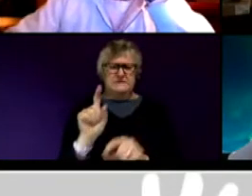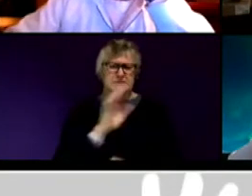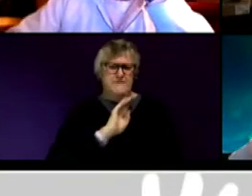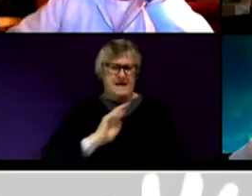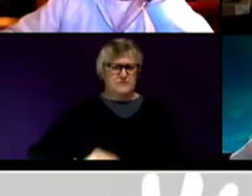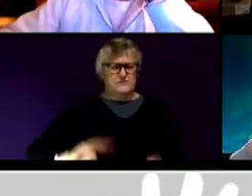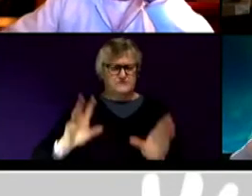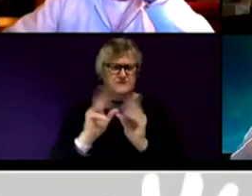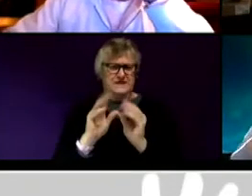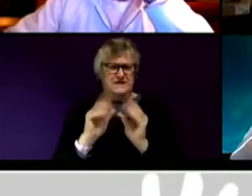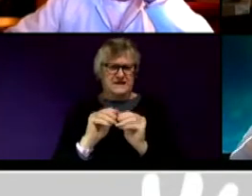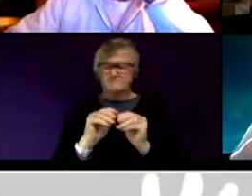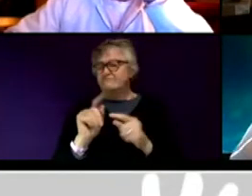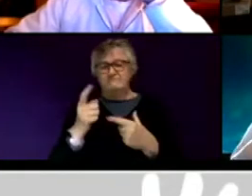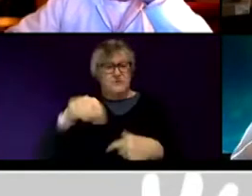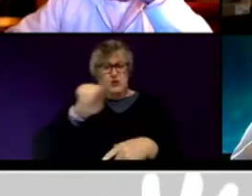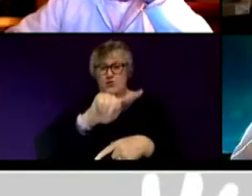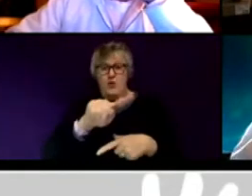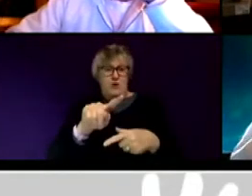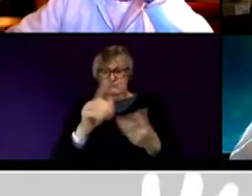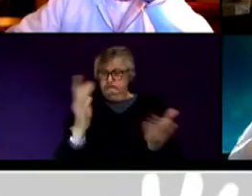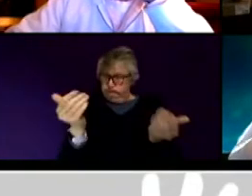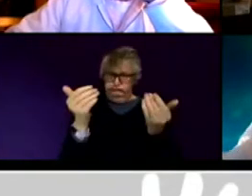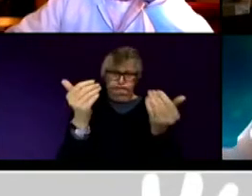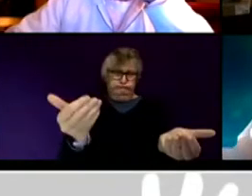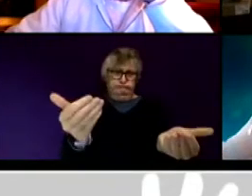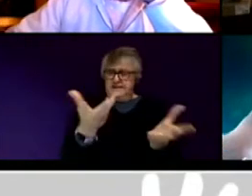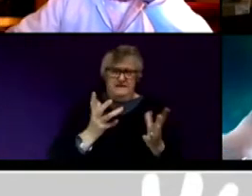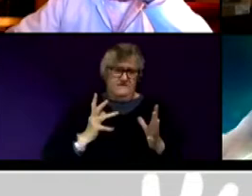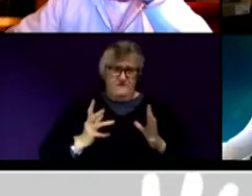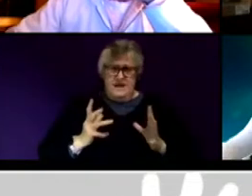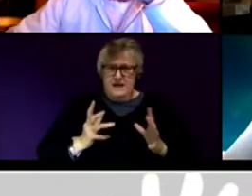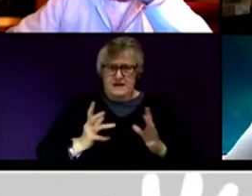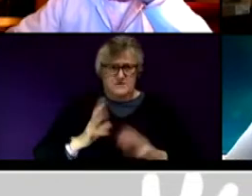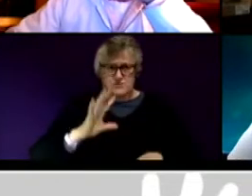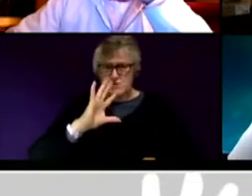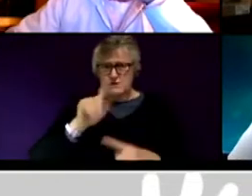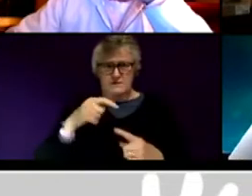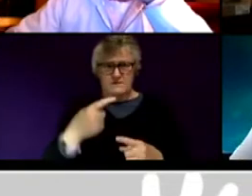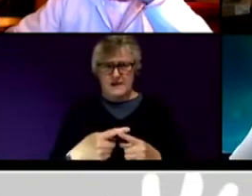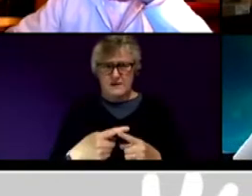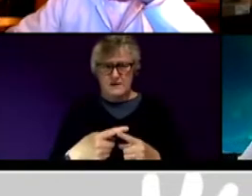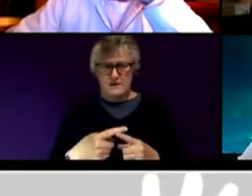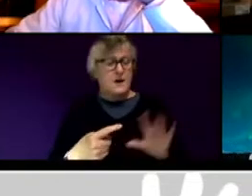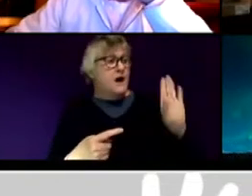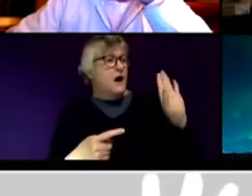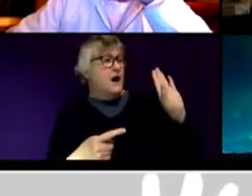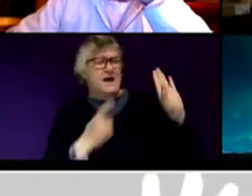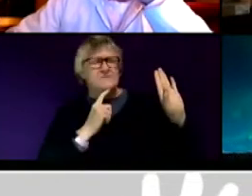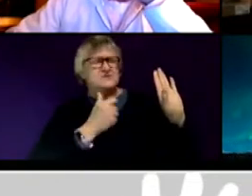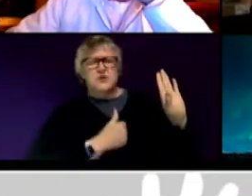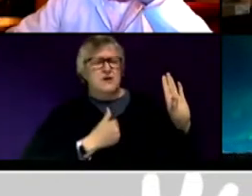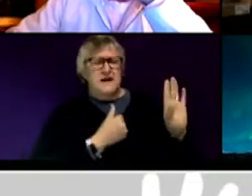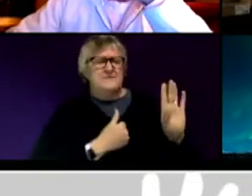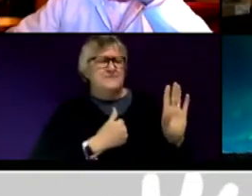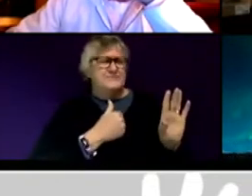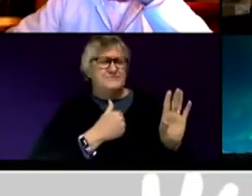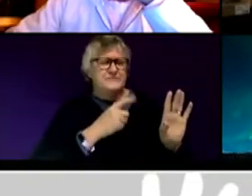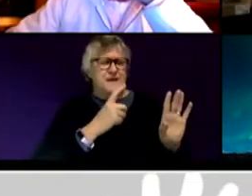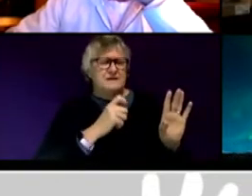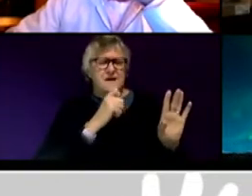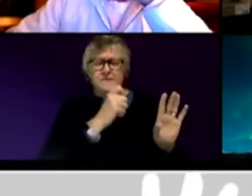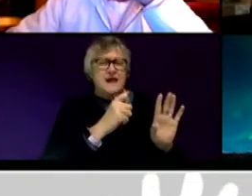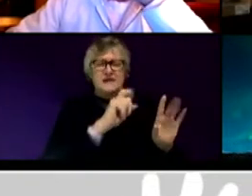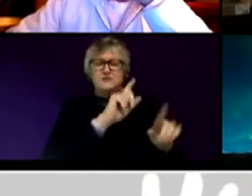think that's fine to talk about. And I'm not, sorry, real quick. I'm not just talking about just the mayor's office. So there's on